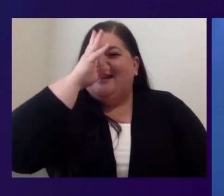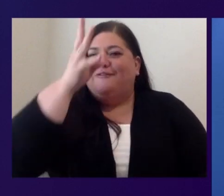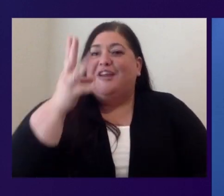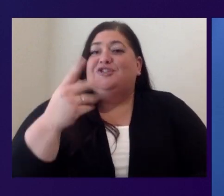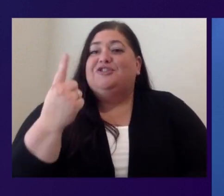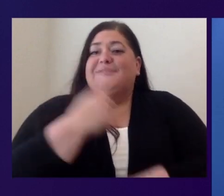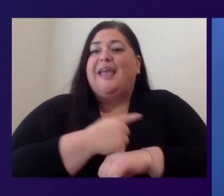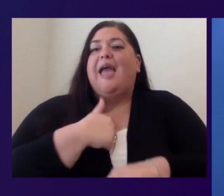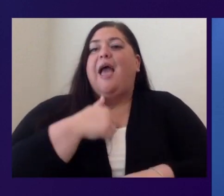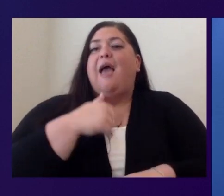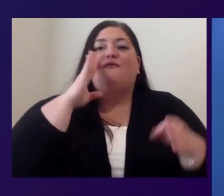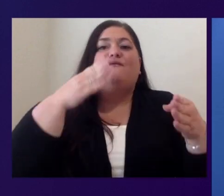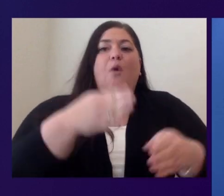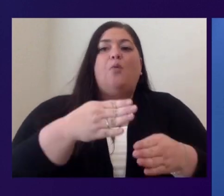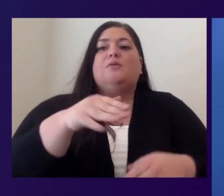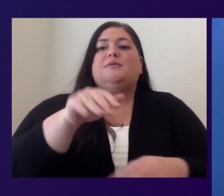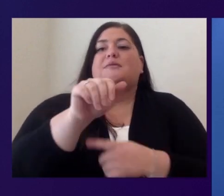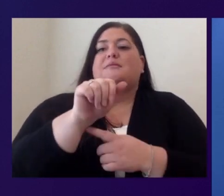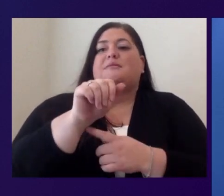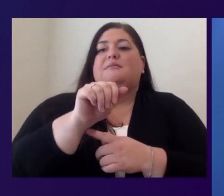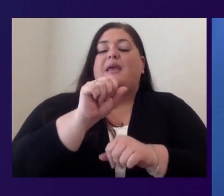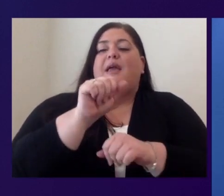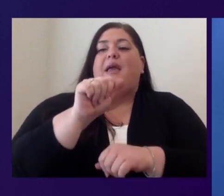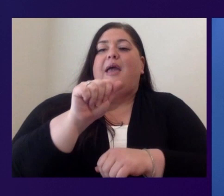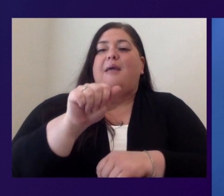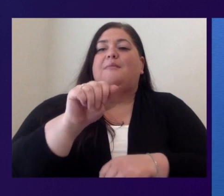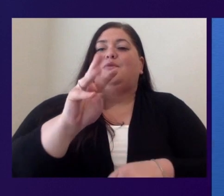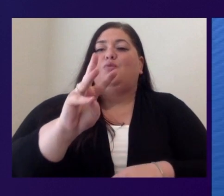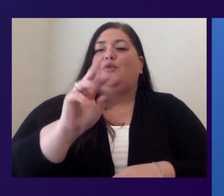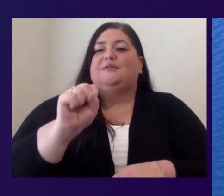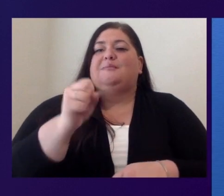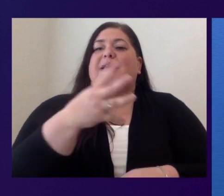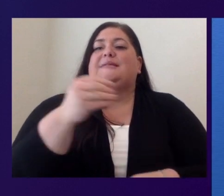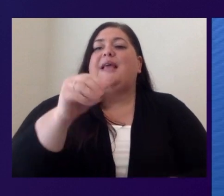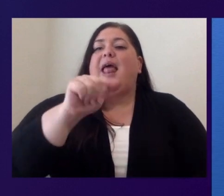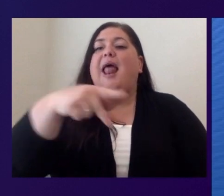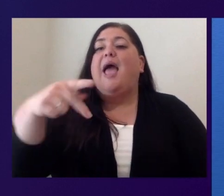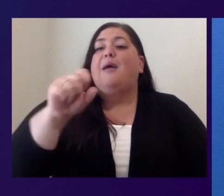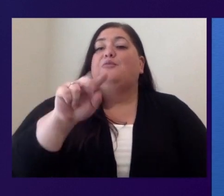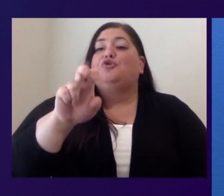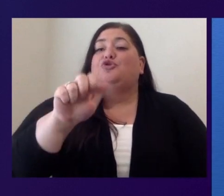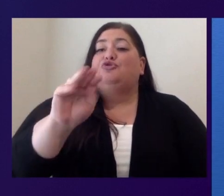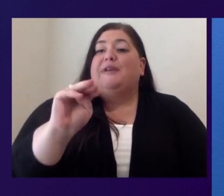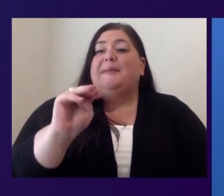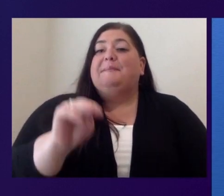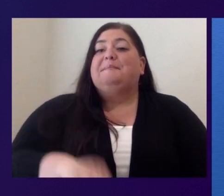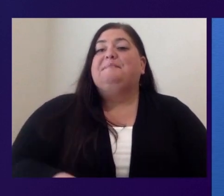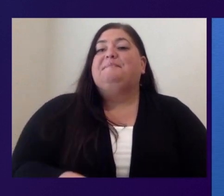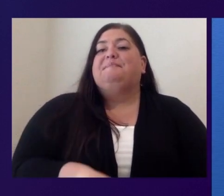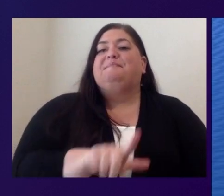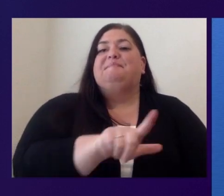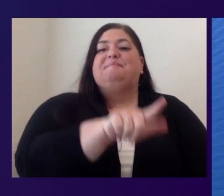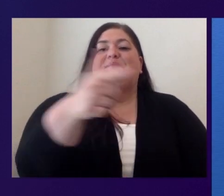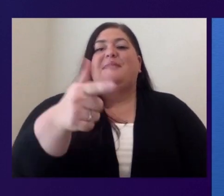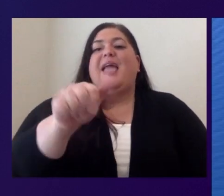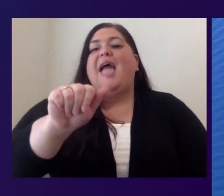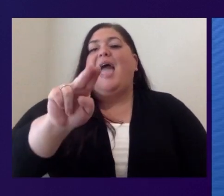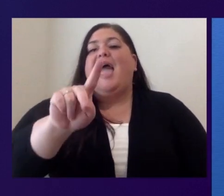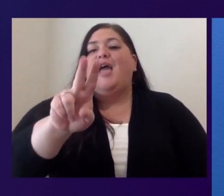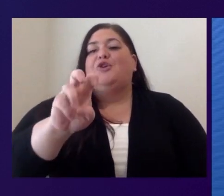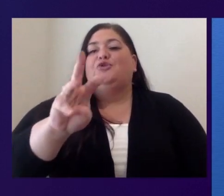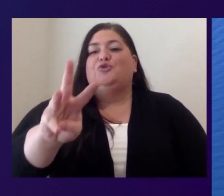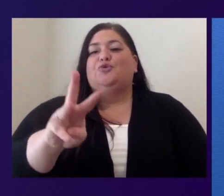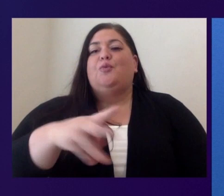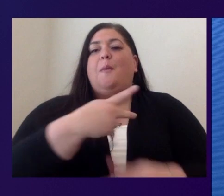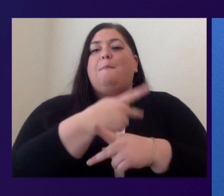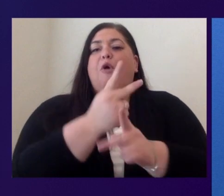Amazon Workspaces as well as AppStream. And Andrew. Thanks, AM. Andrew Defoe, Principal Product Manager